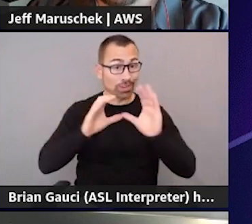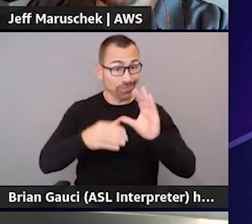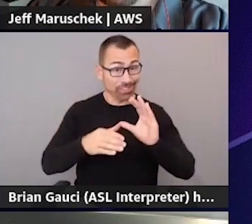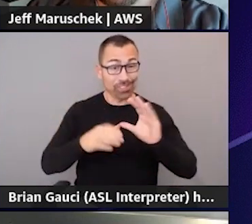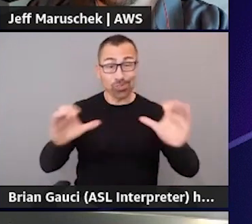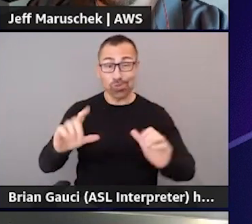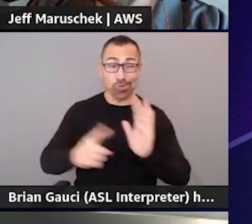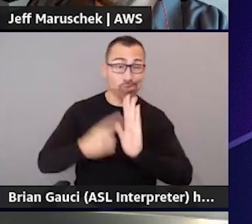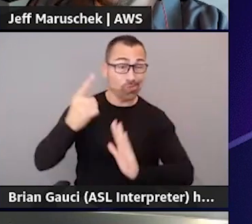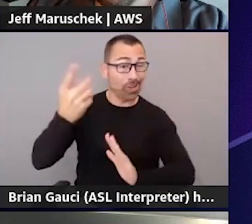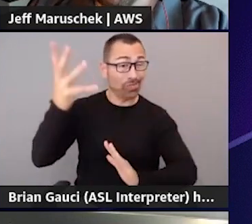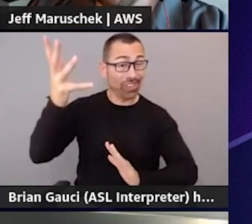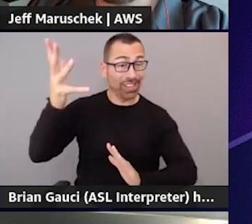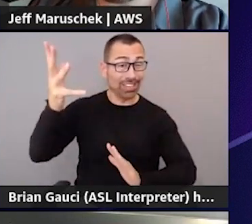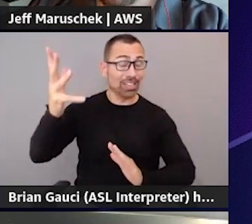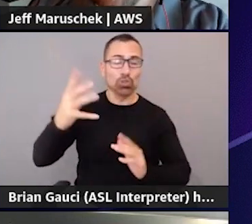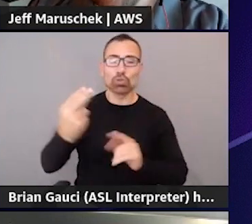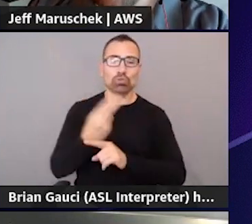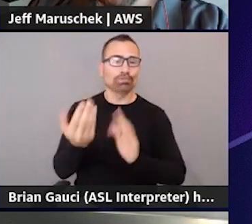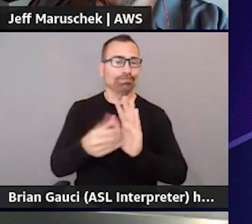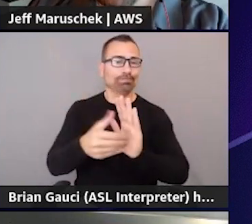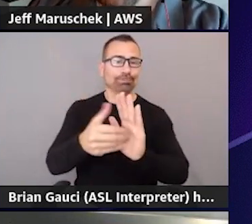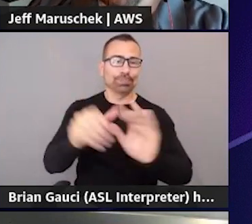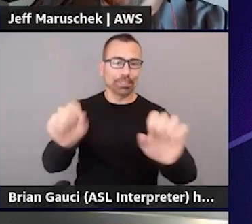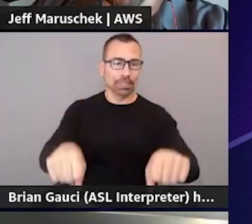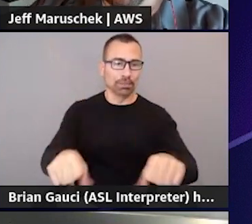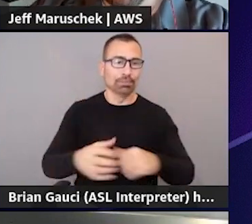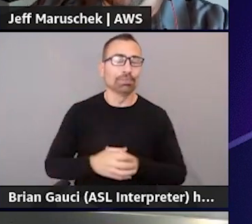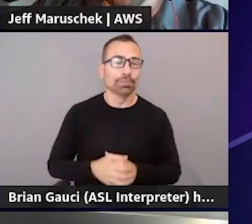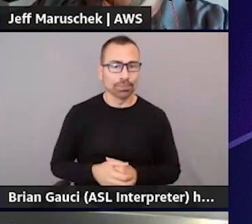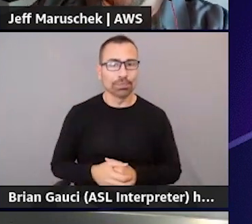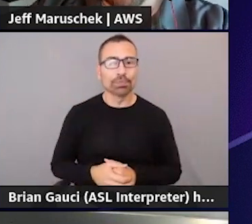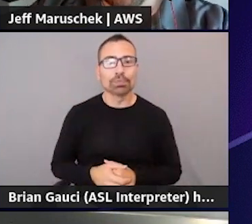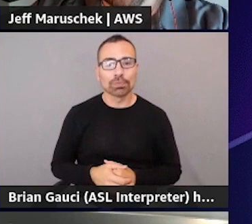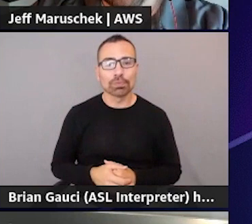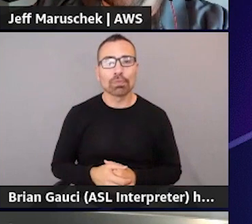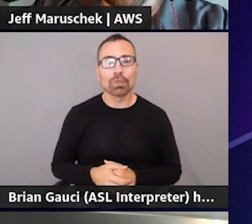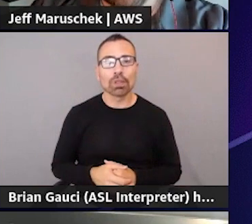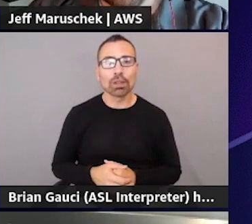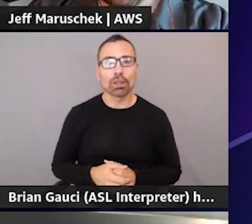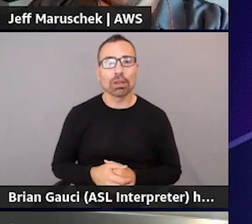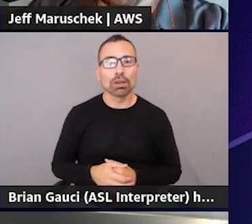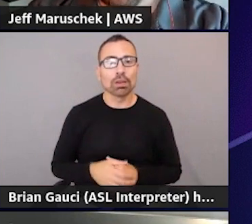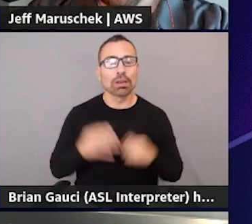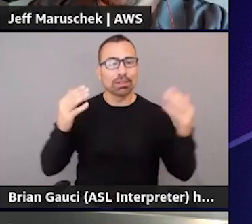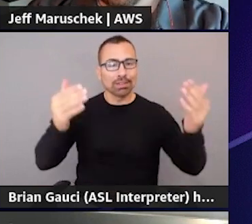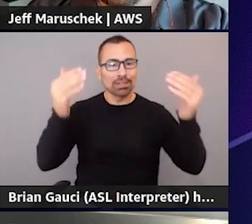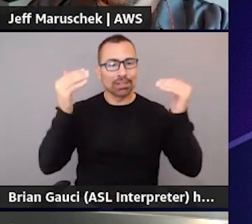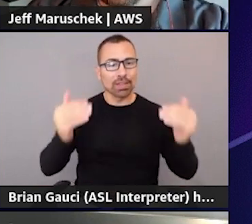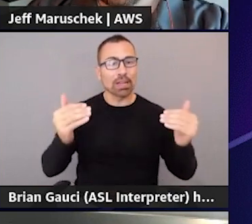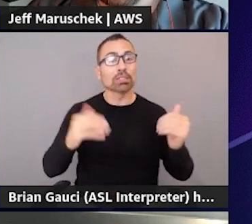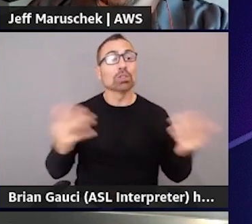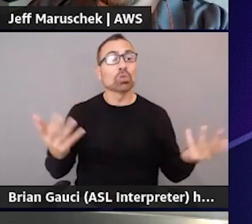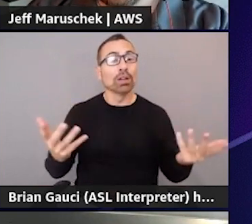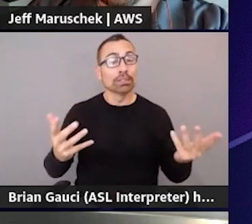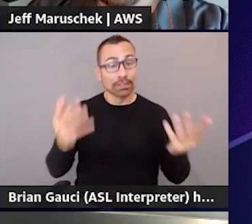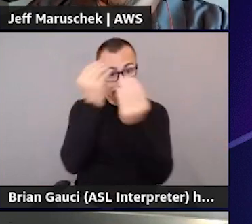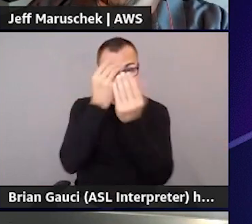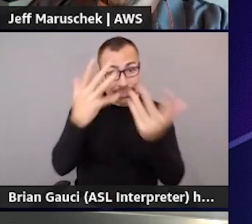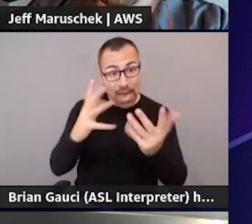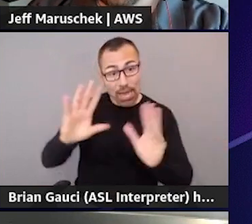multiple times over if you wanted. We then go into the data providers, and this